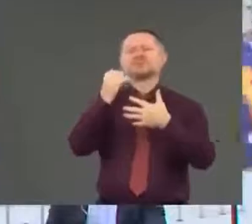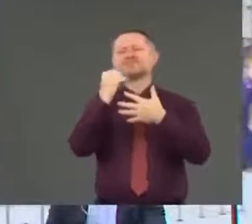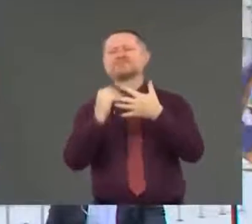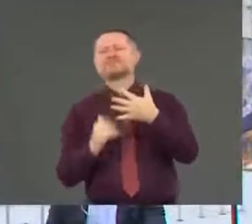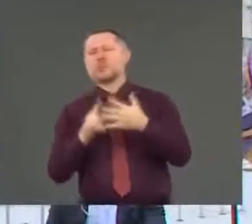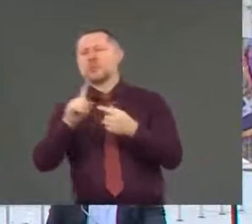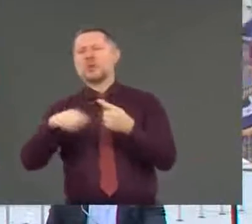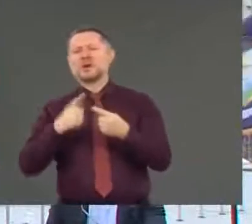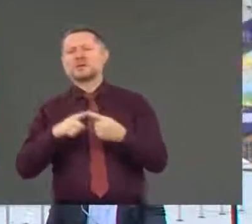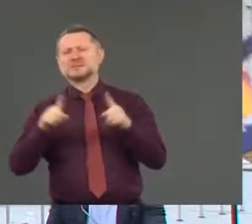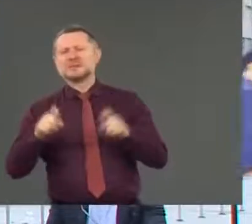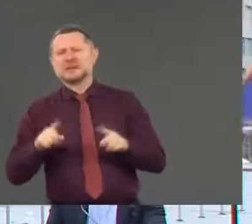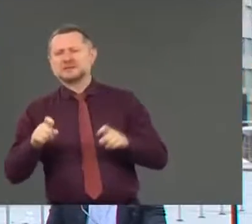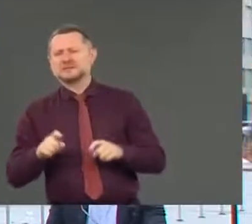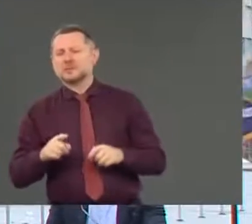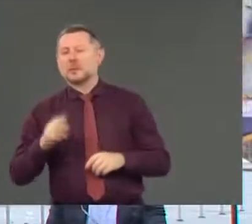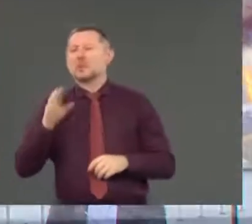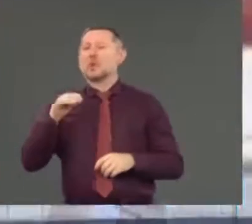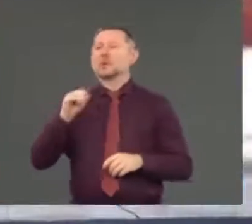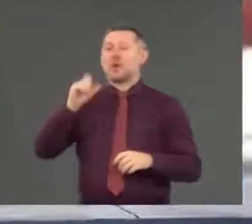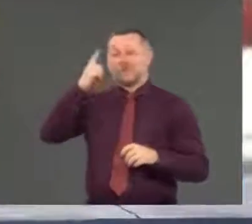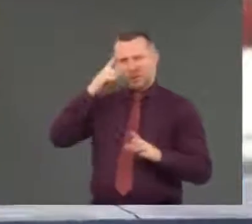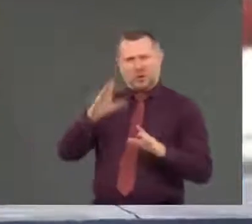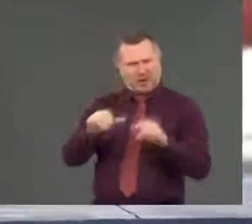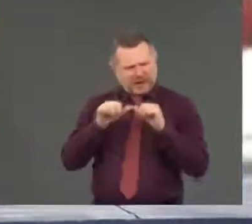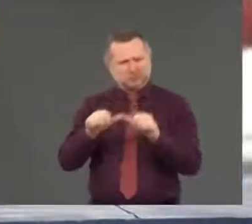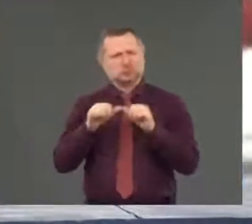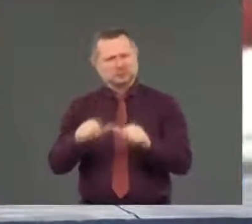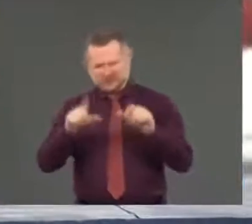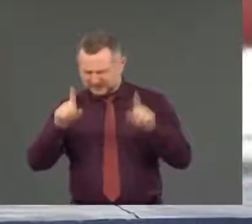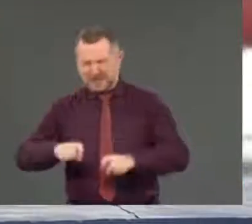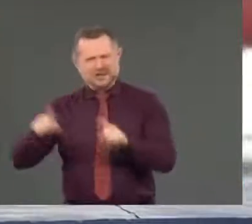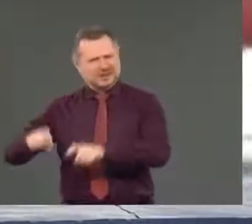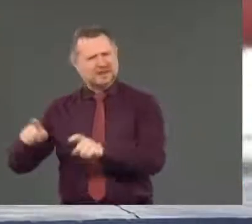tested? They're tested on an ongoing basis. It's happening now.